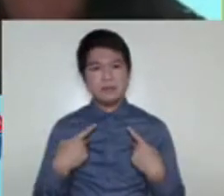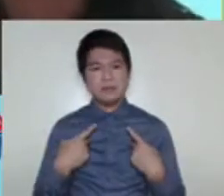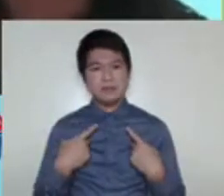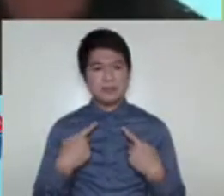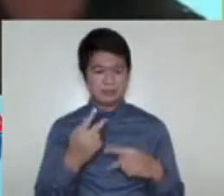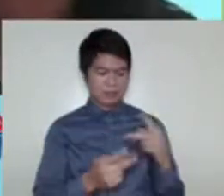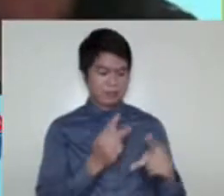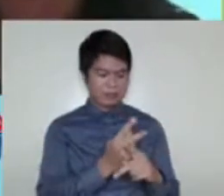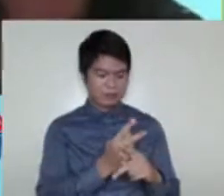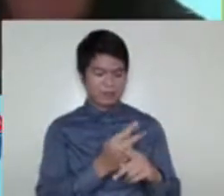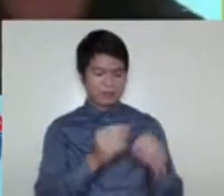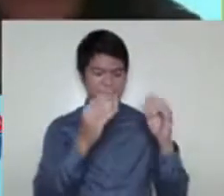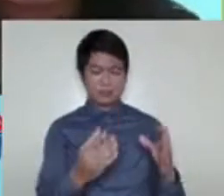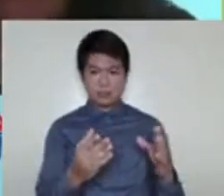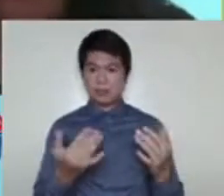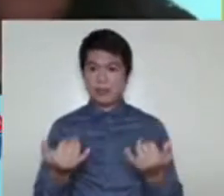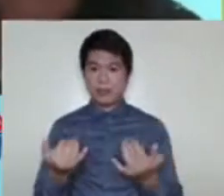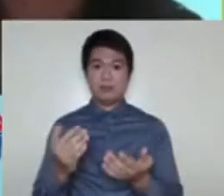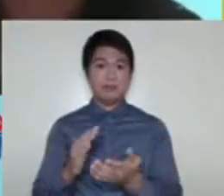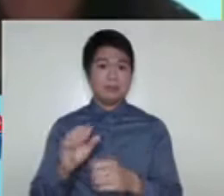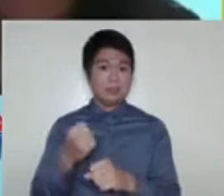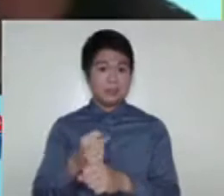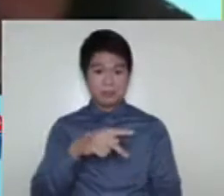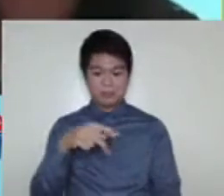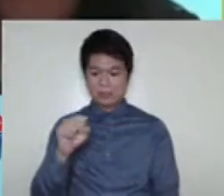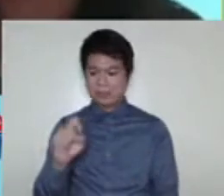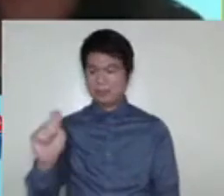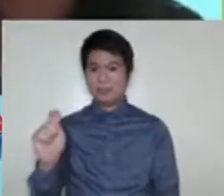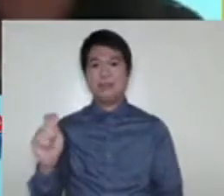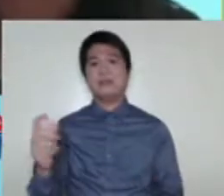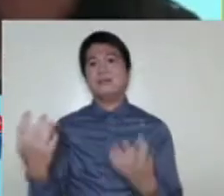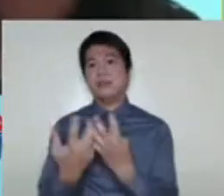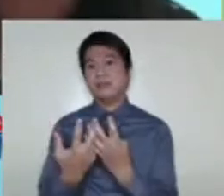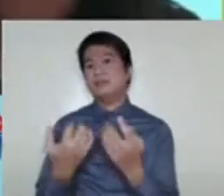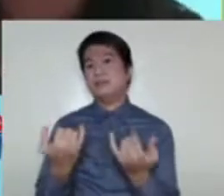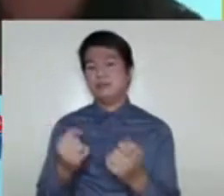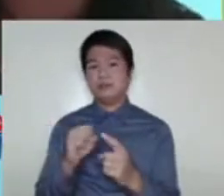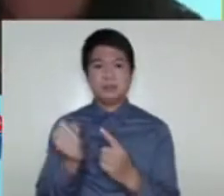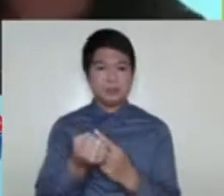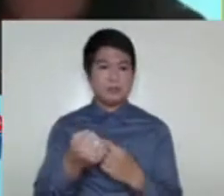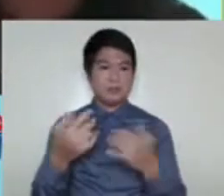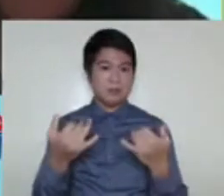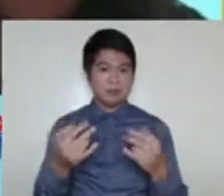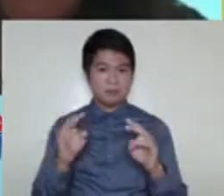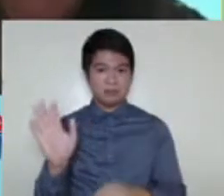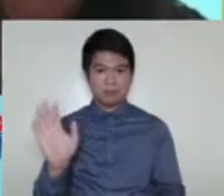year's PPST indicators apply to. So on your screen, you can see here we have two kinds of teachers.